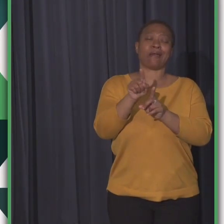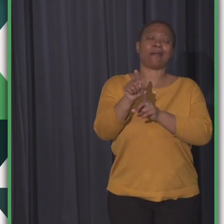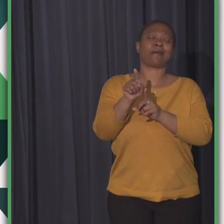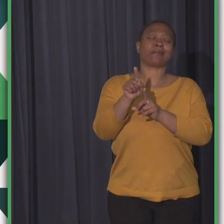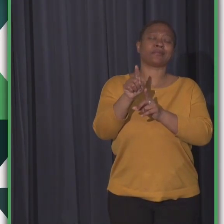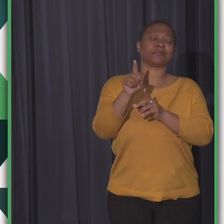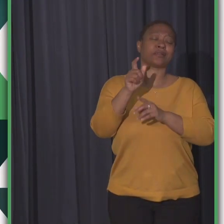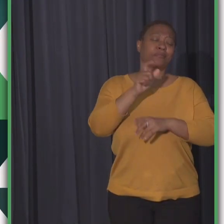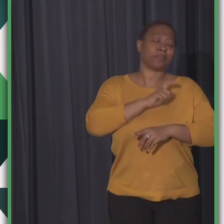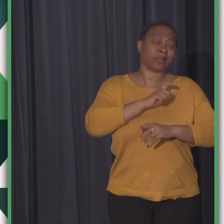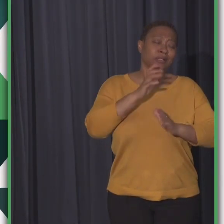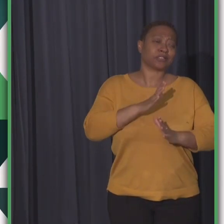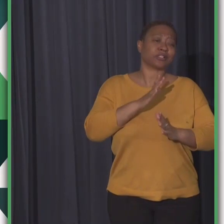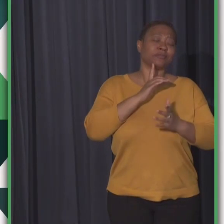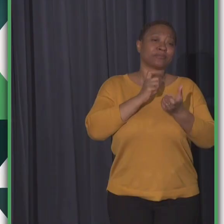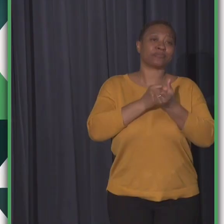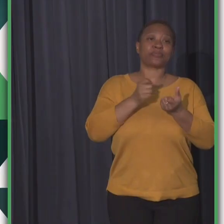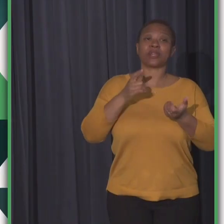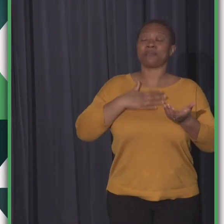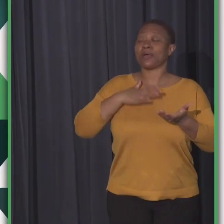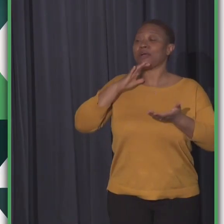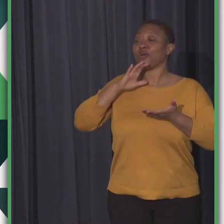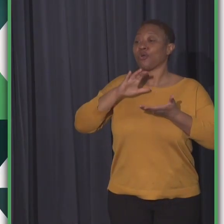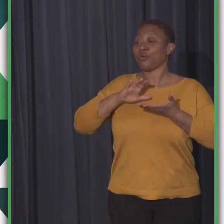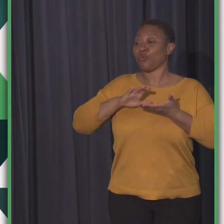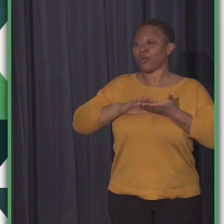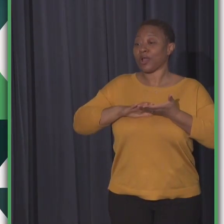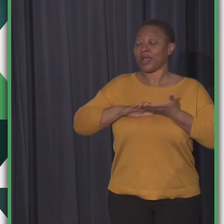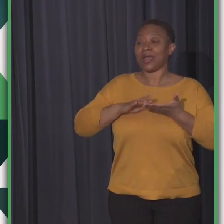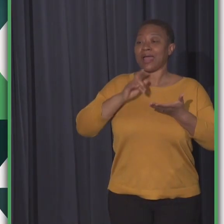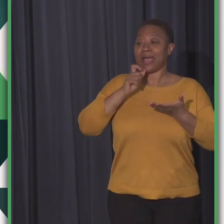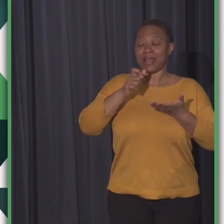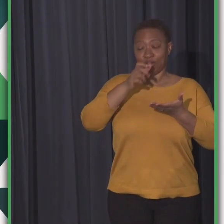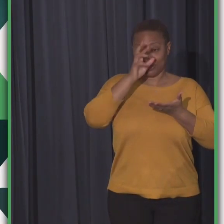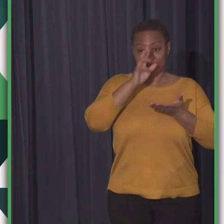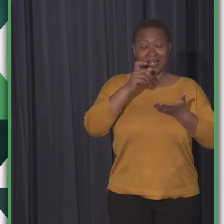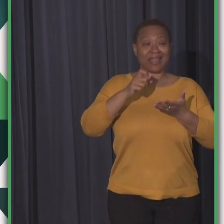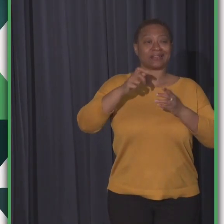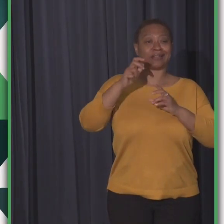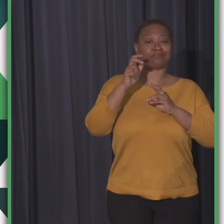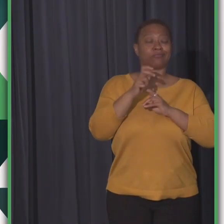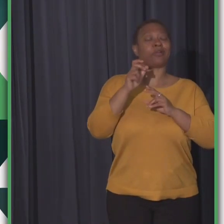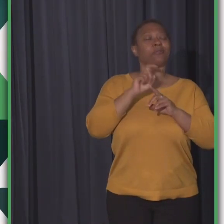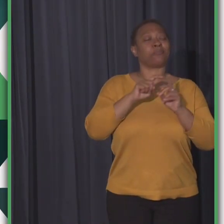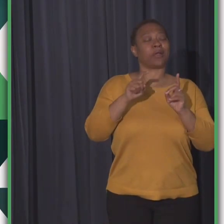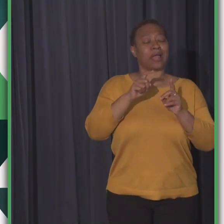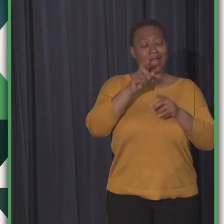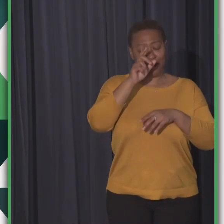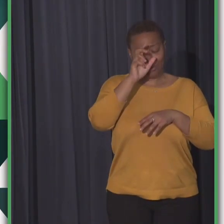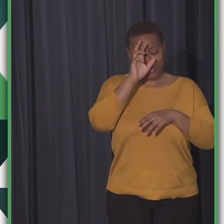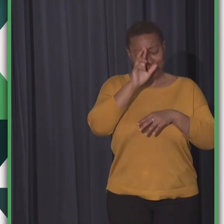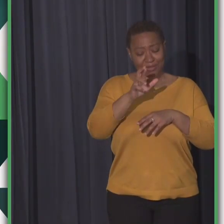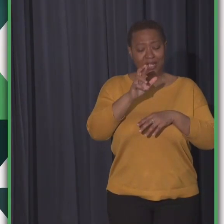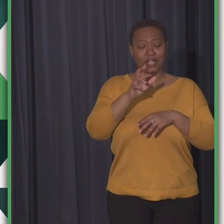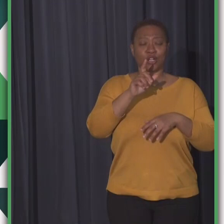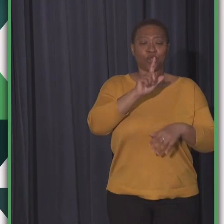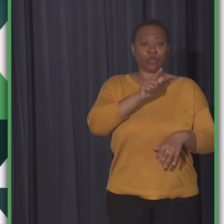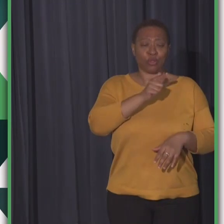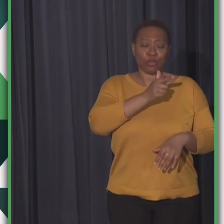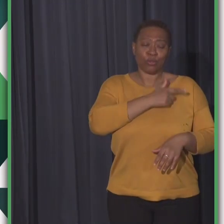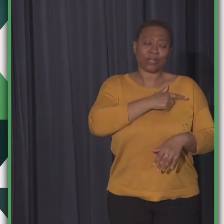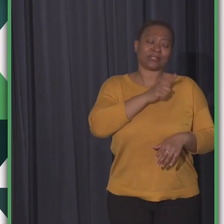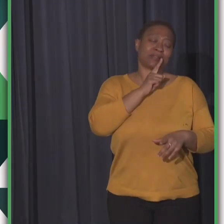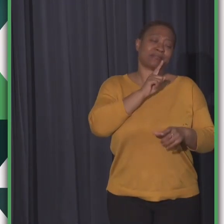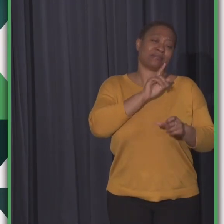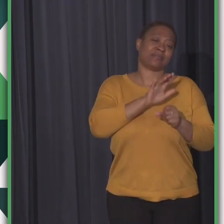police officer. My wife will tell you, I don't respect any man as a champion, not a champion, but I respect the loyalty and the dedication that